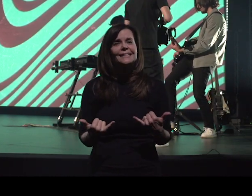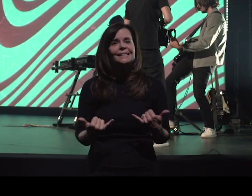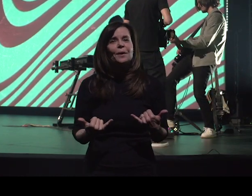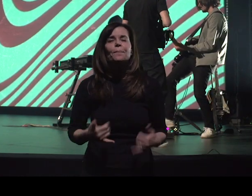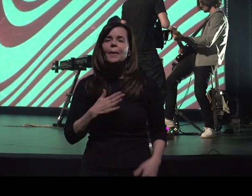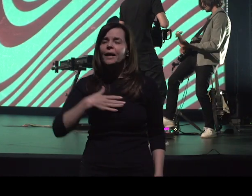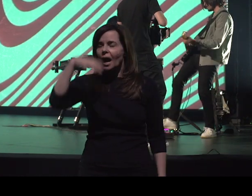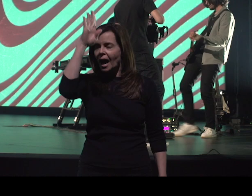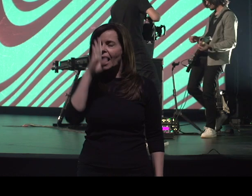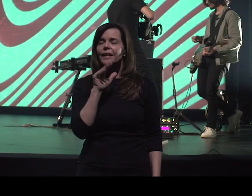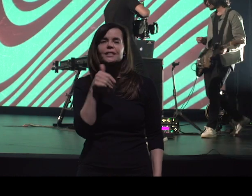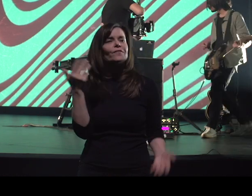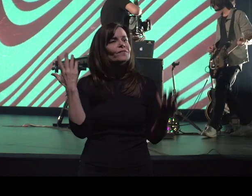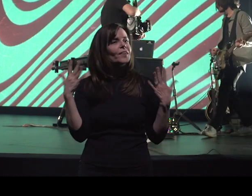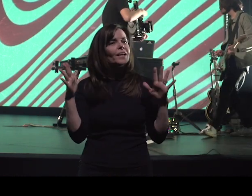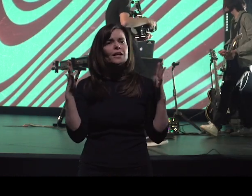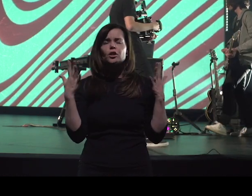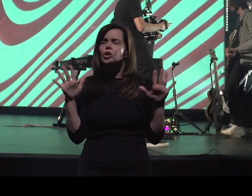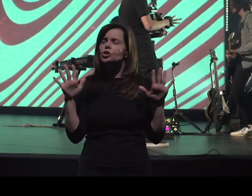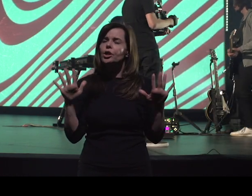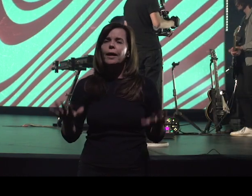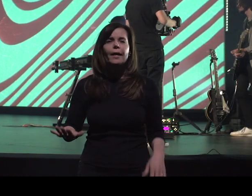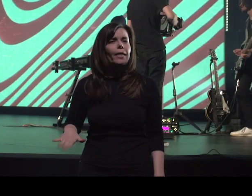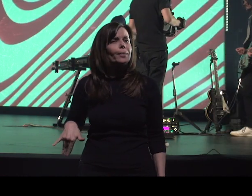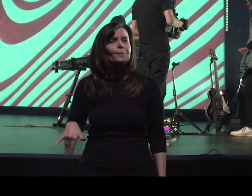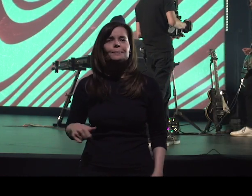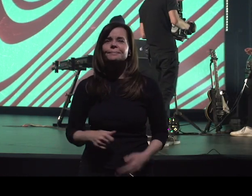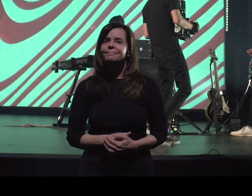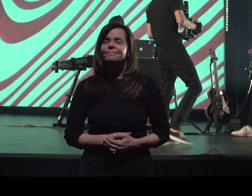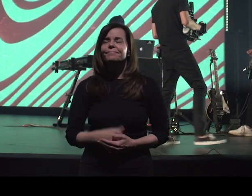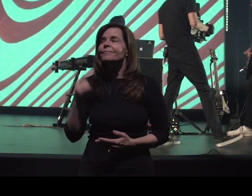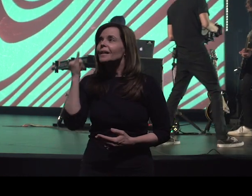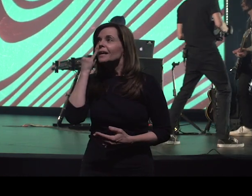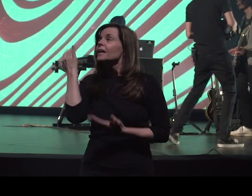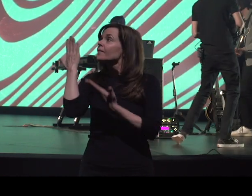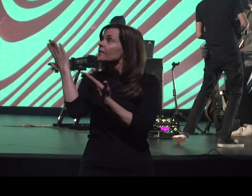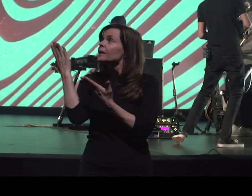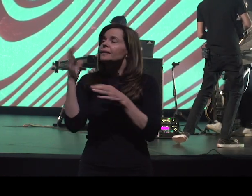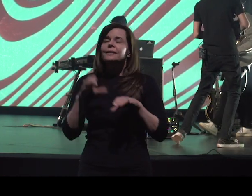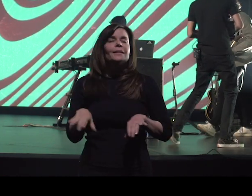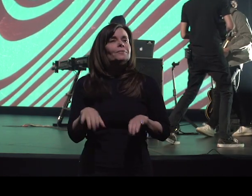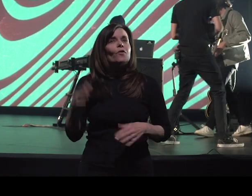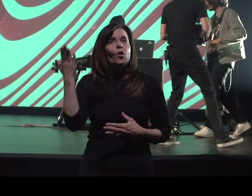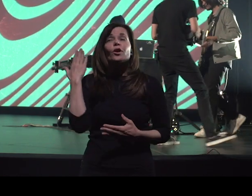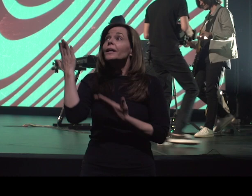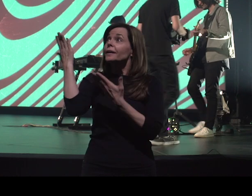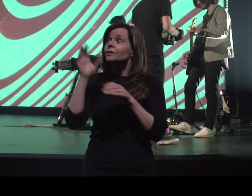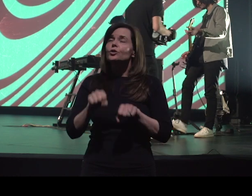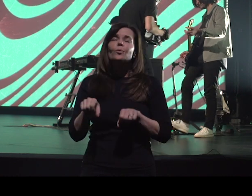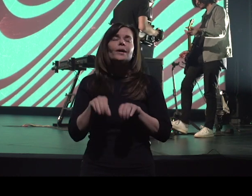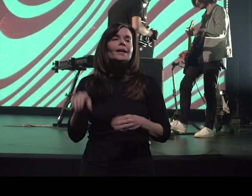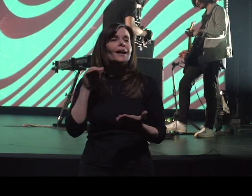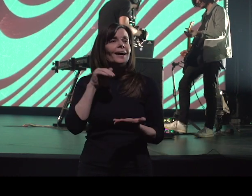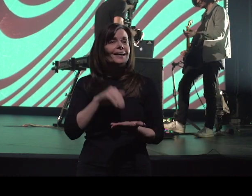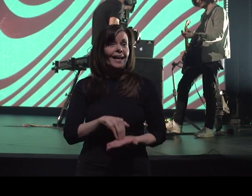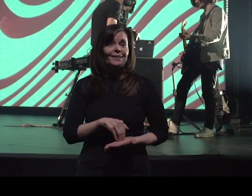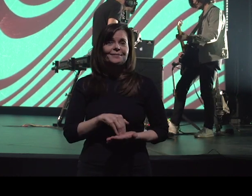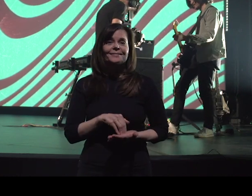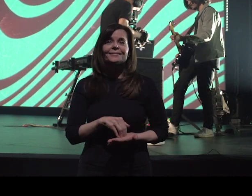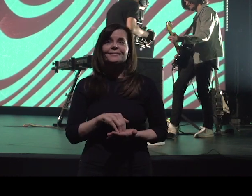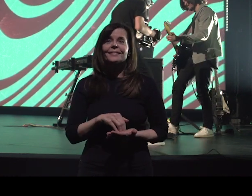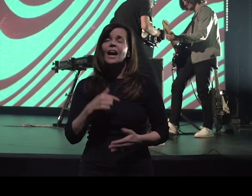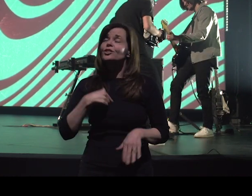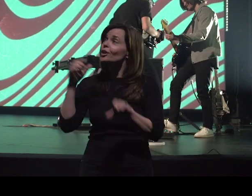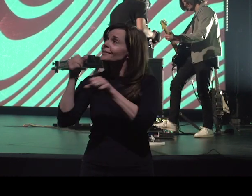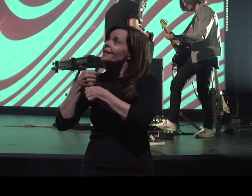this. My God isn't finished yet. If he did it before, he can do it again. So